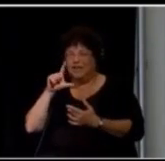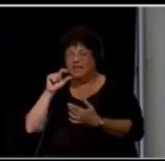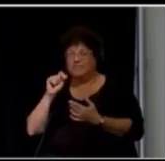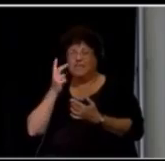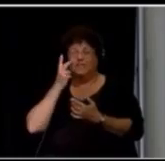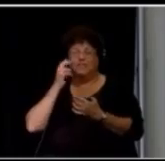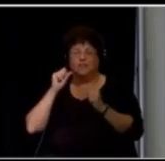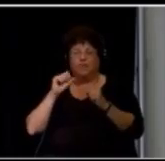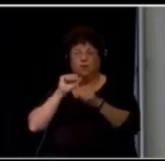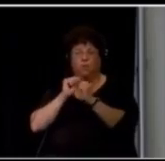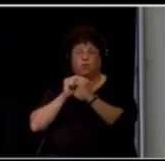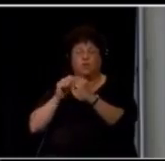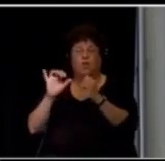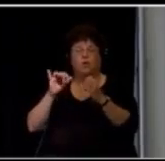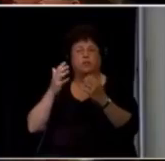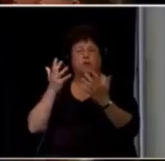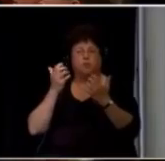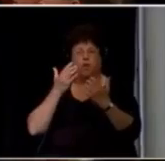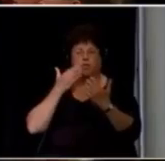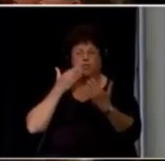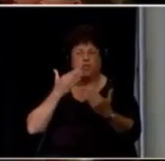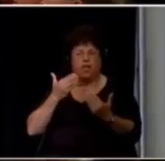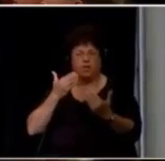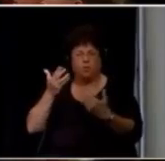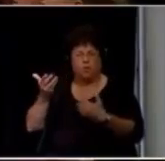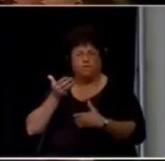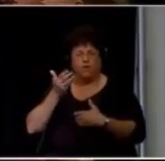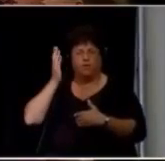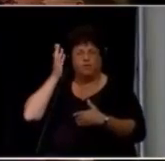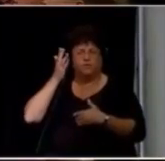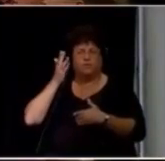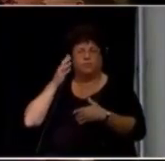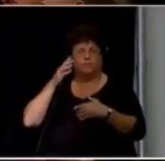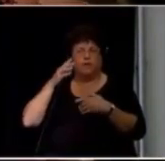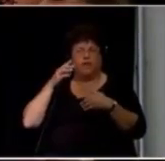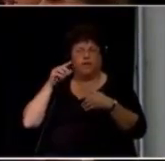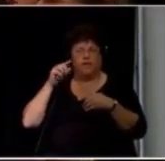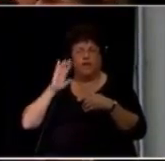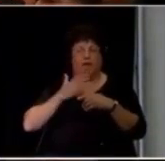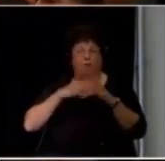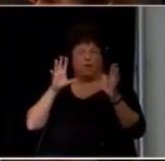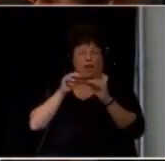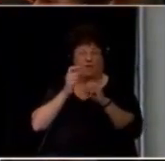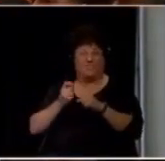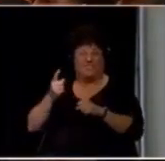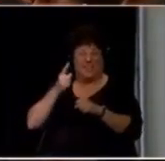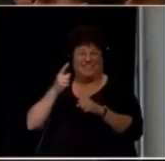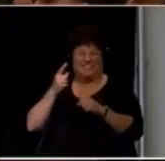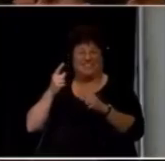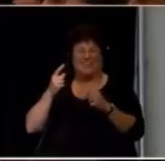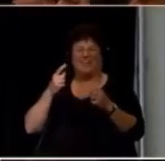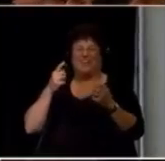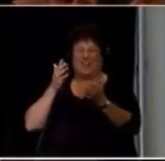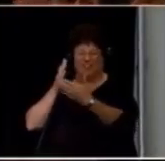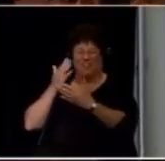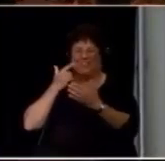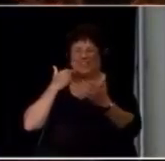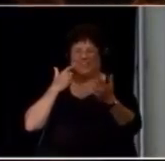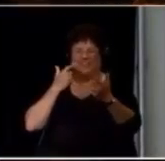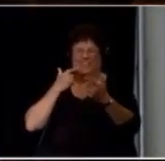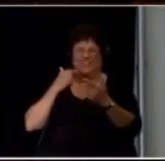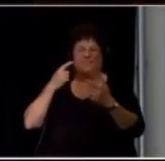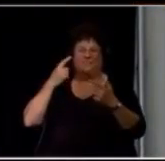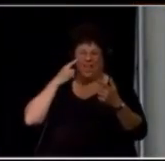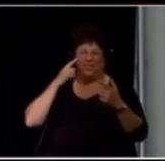together. I would also like to thank you and invite you to speak at our conference next year if possible. Thank you very much. All right, thanks. All right, I